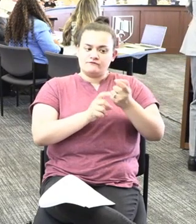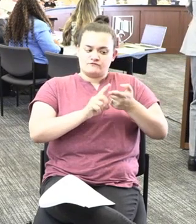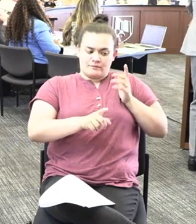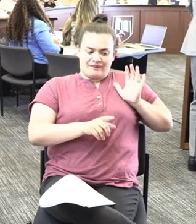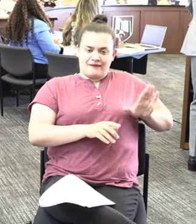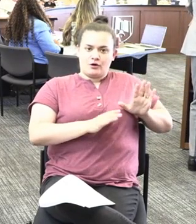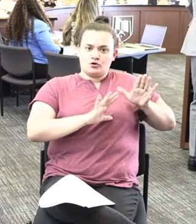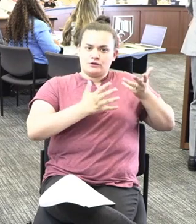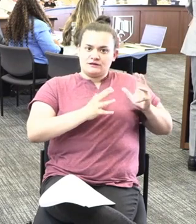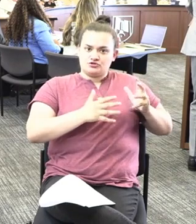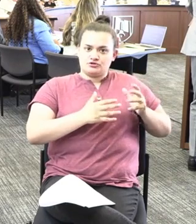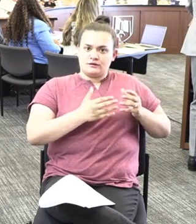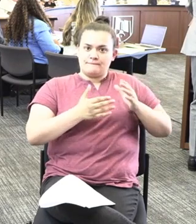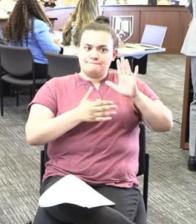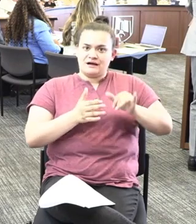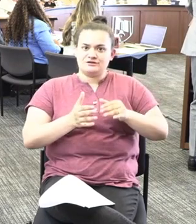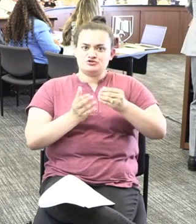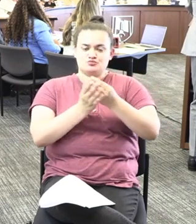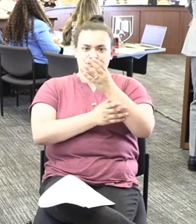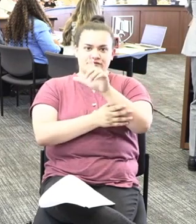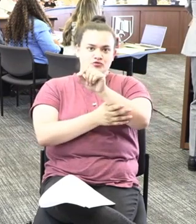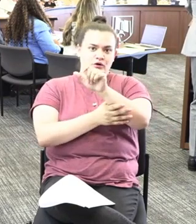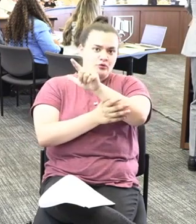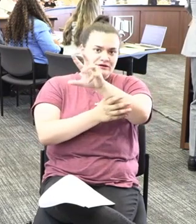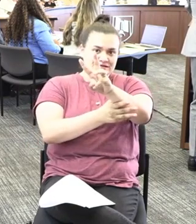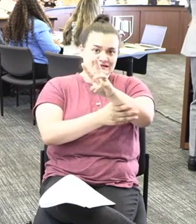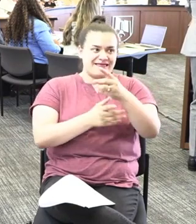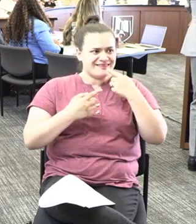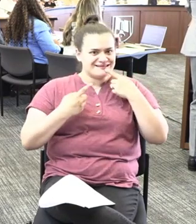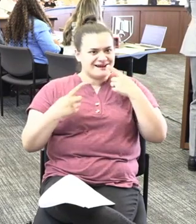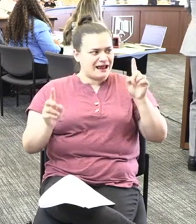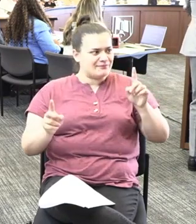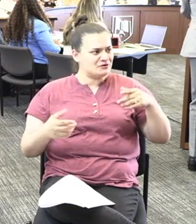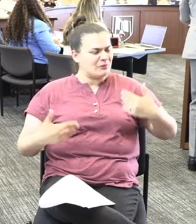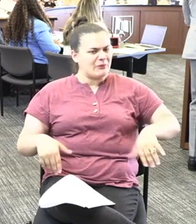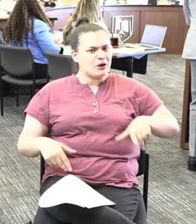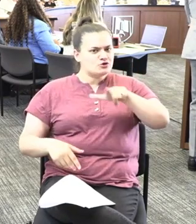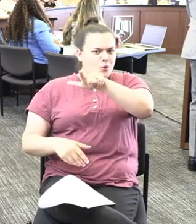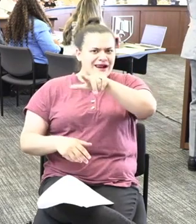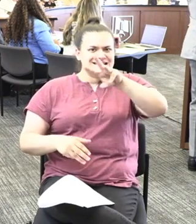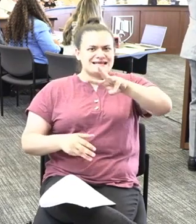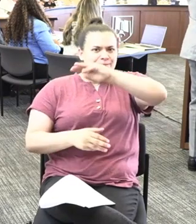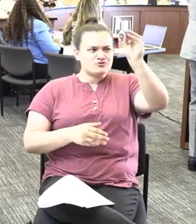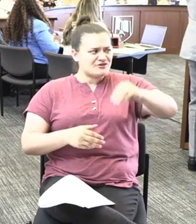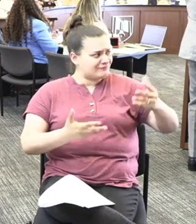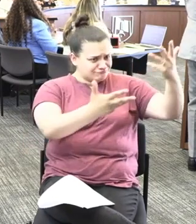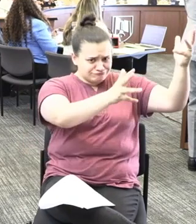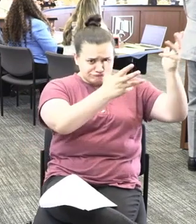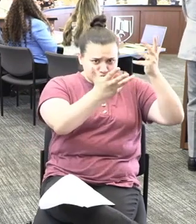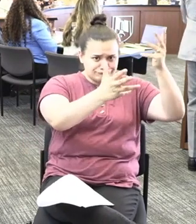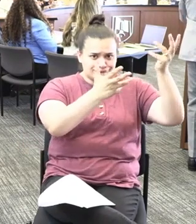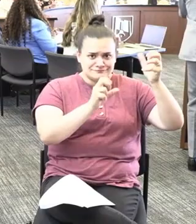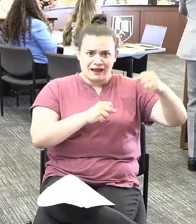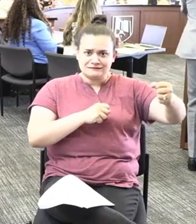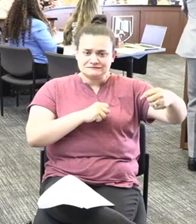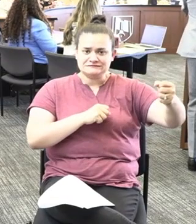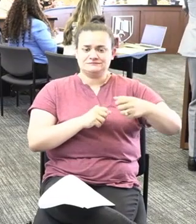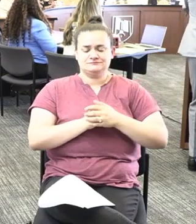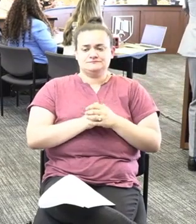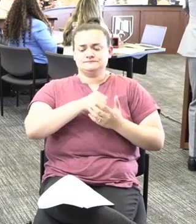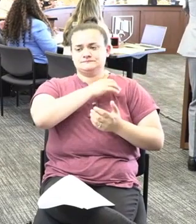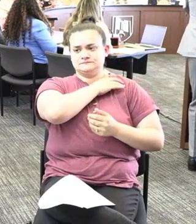2026. That is a major accomplishment. Let me just say 26%. Yes, 26%.